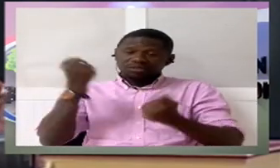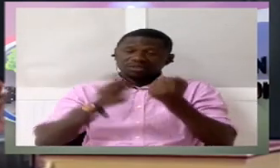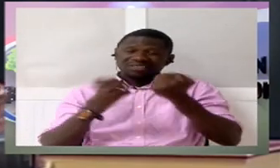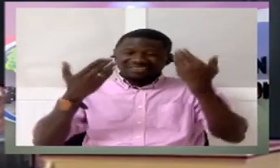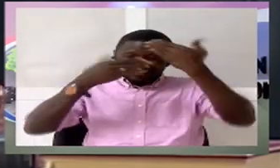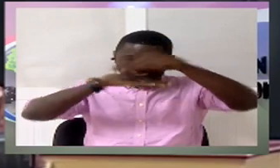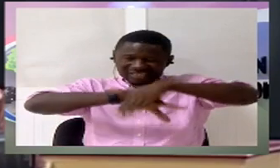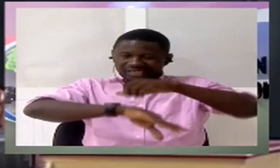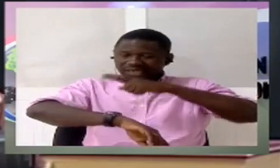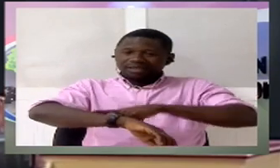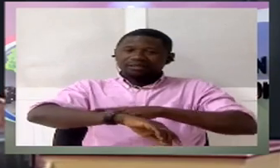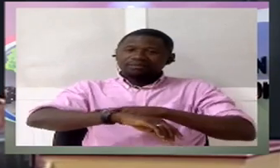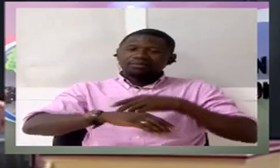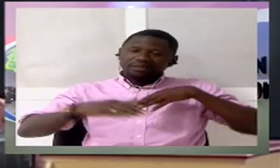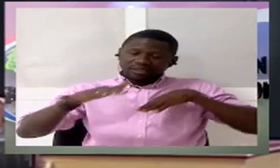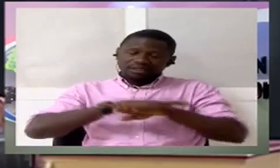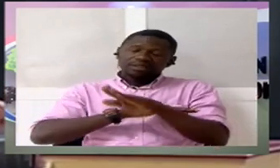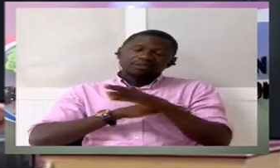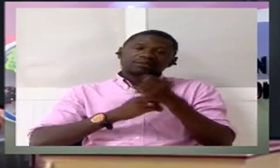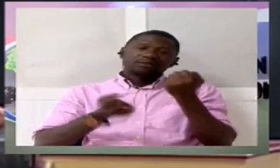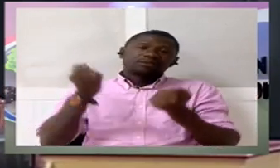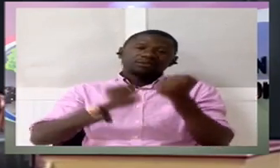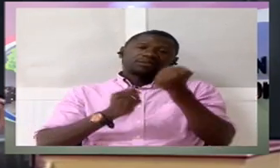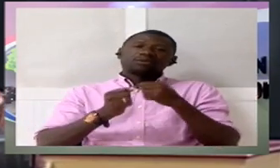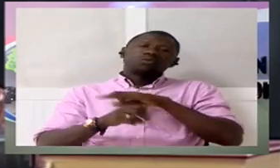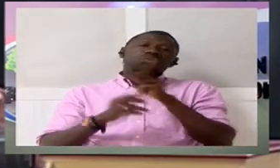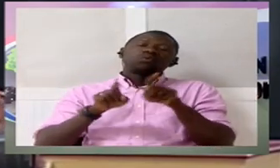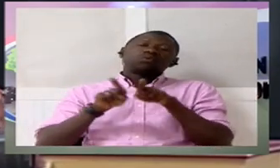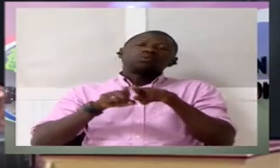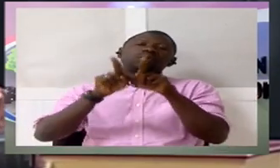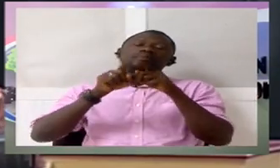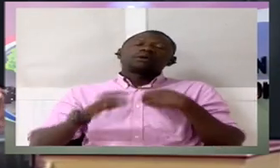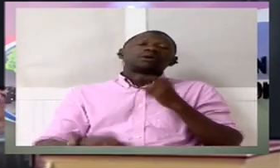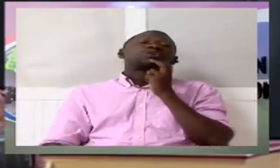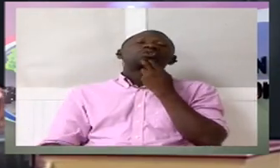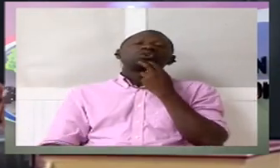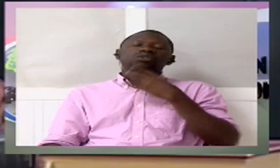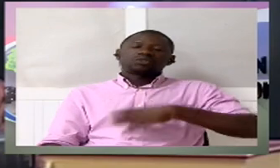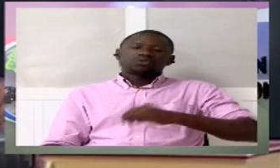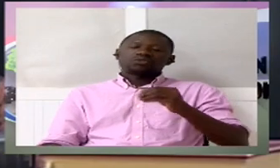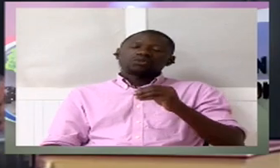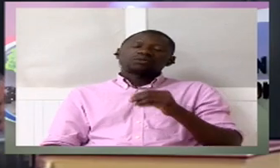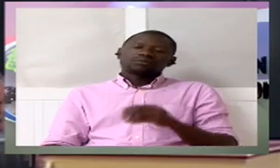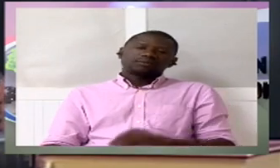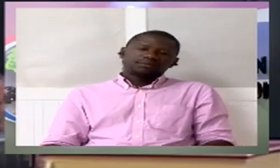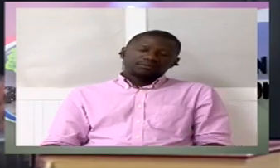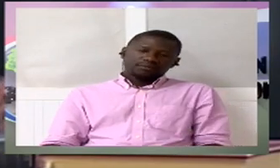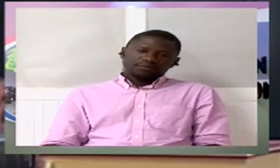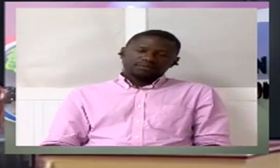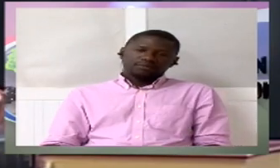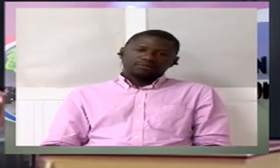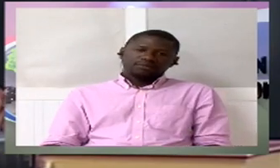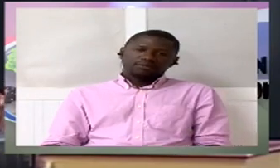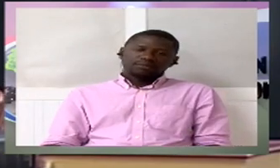in the night. I got into the vehicle with one child of my